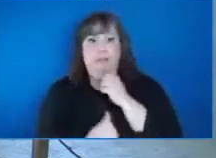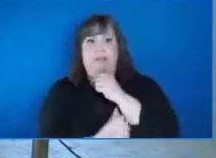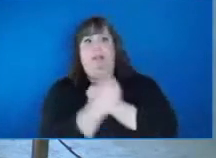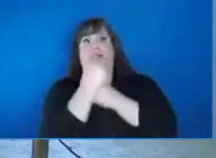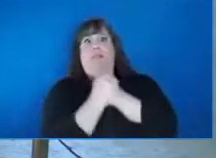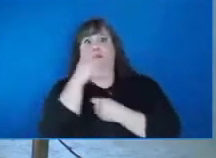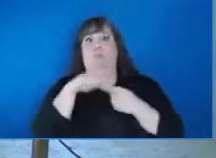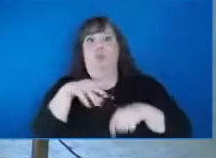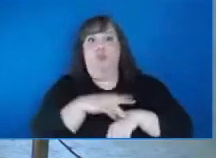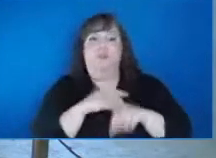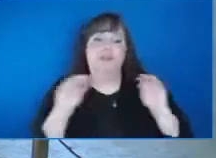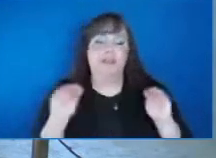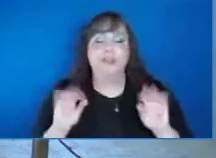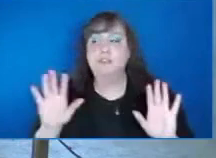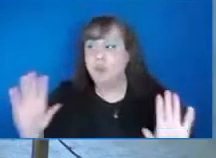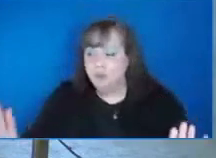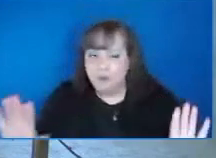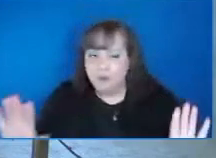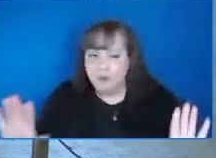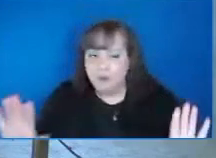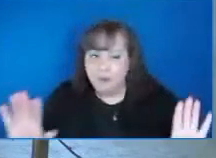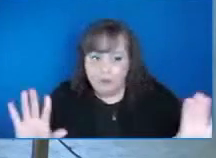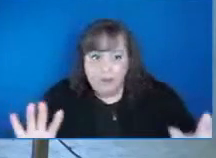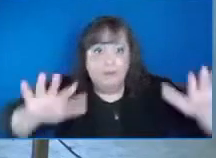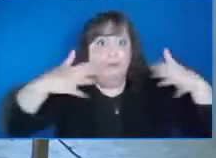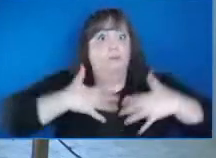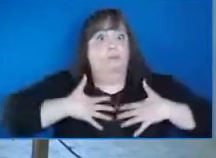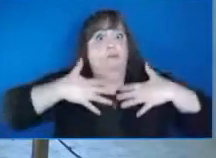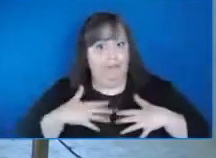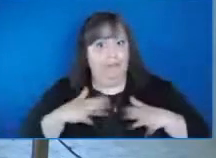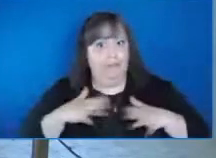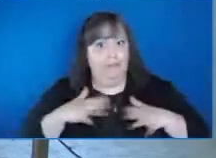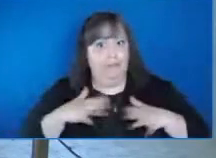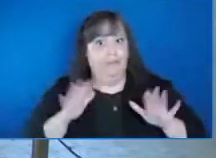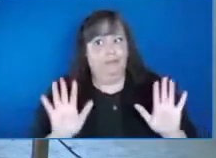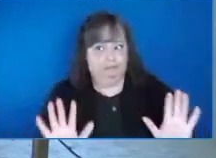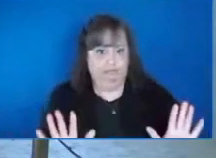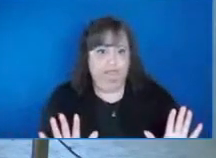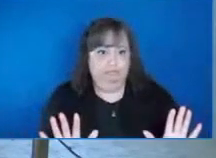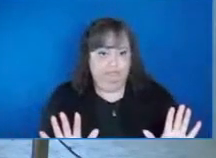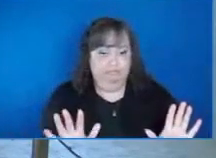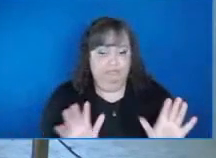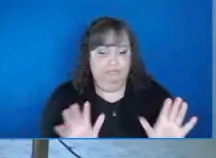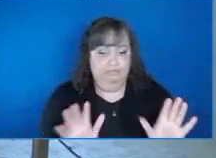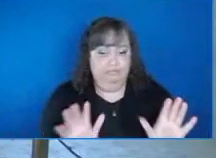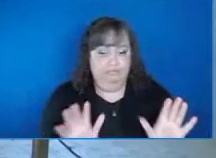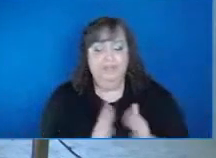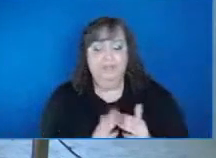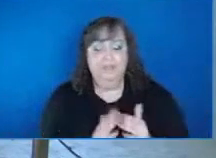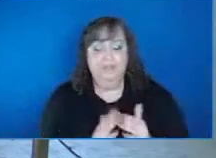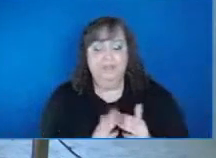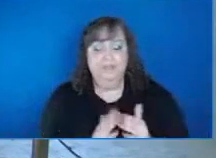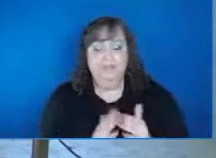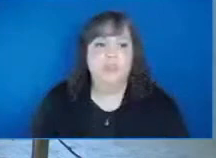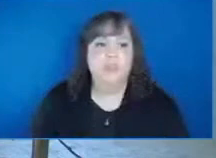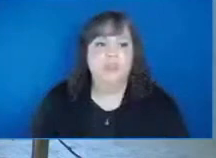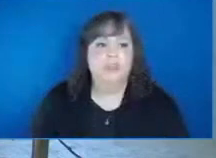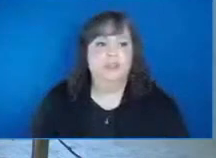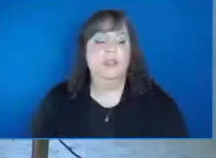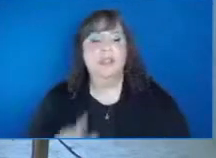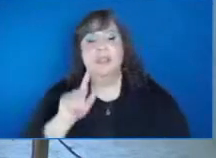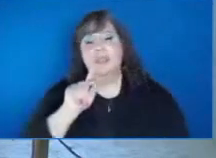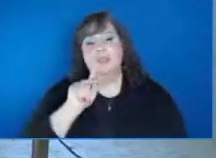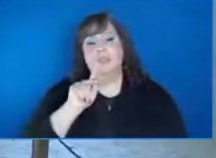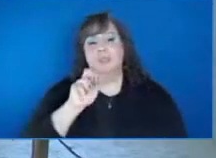rest easy. Okay, moving right along. Okay, well, maybe not Keith. Keith Taylor asks, I've heard some scientists